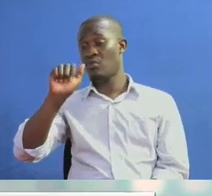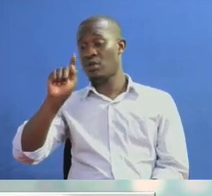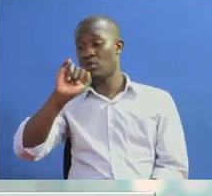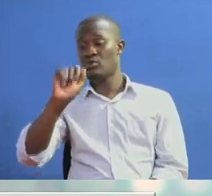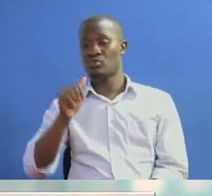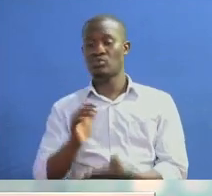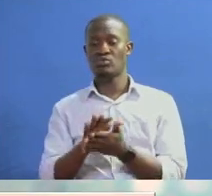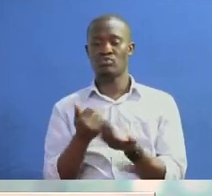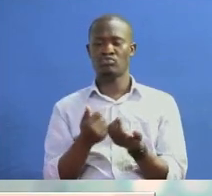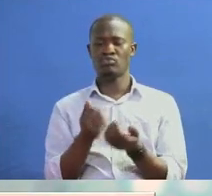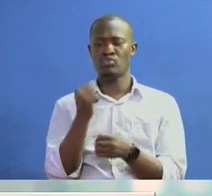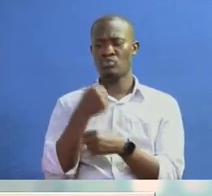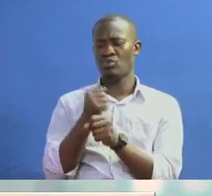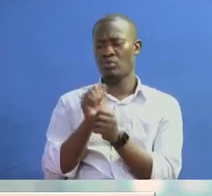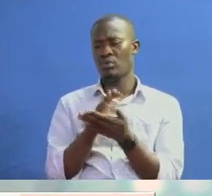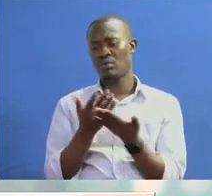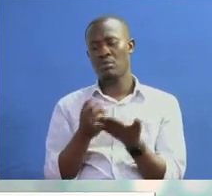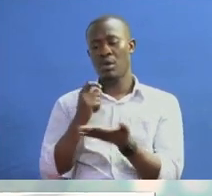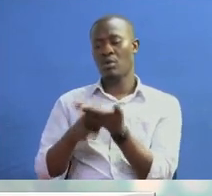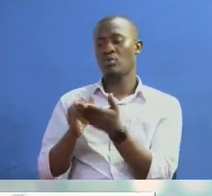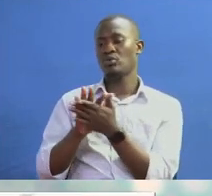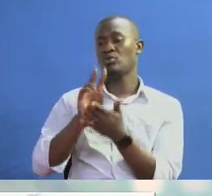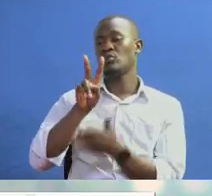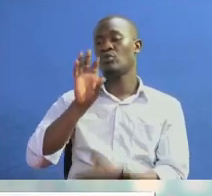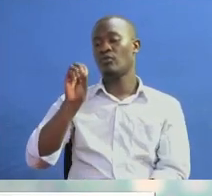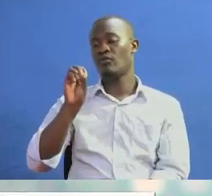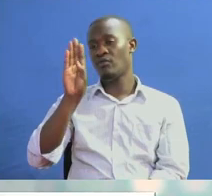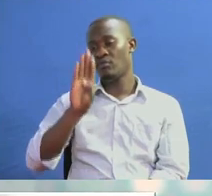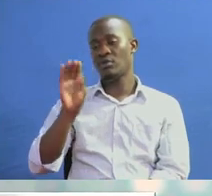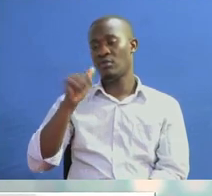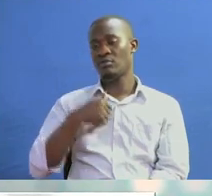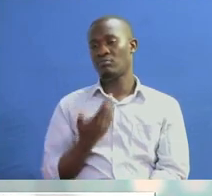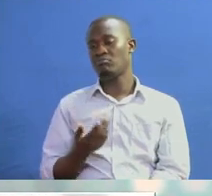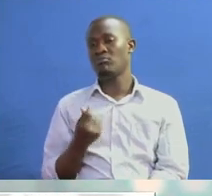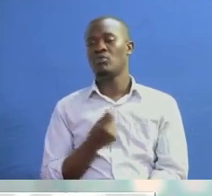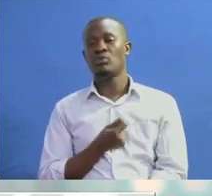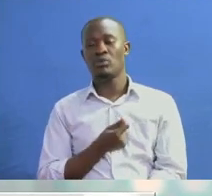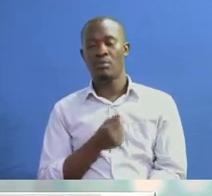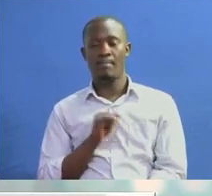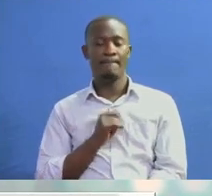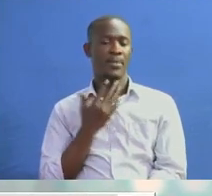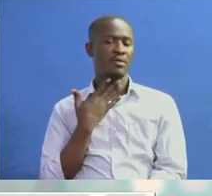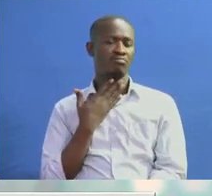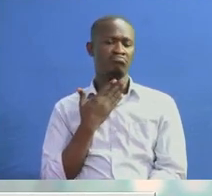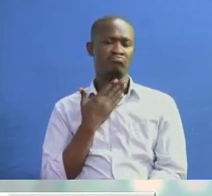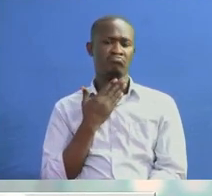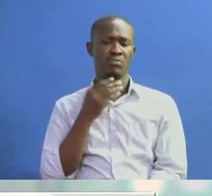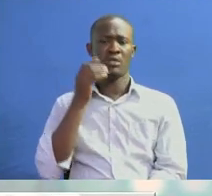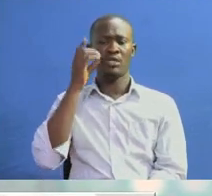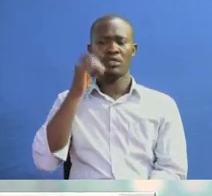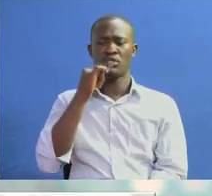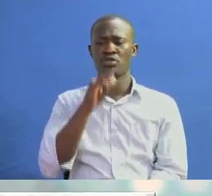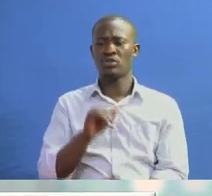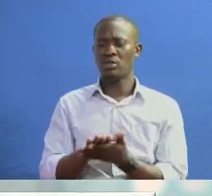running will cost at least 250 million Kenya shillings. So my suggestion is that the